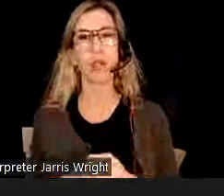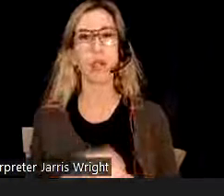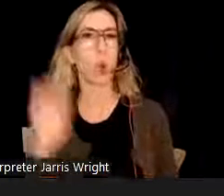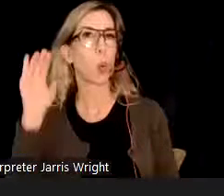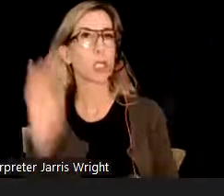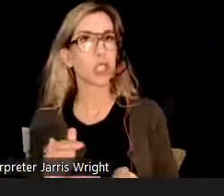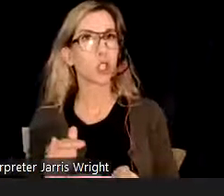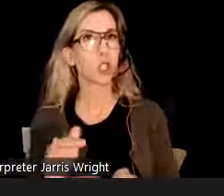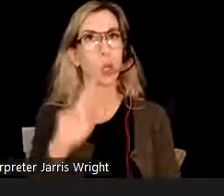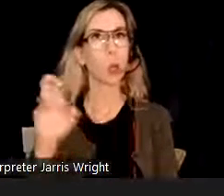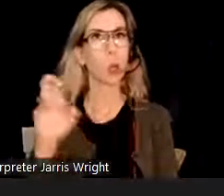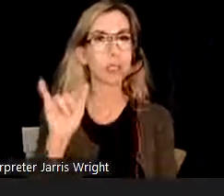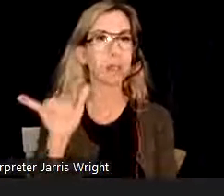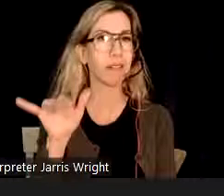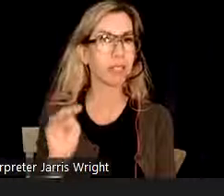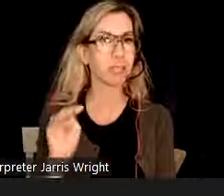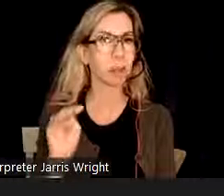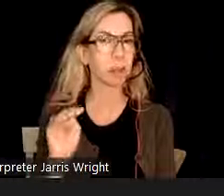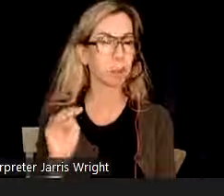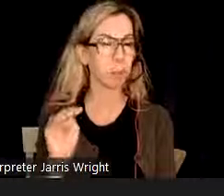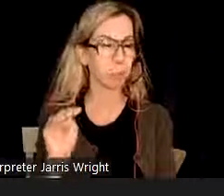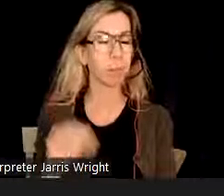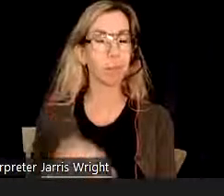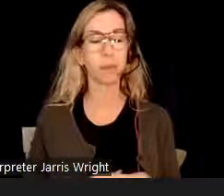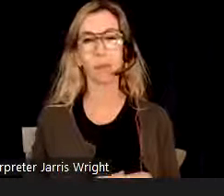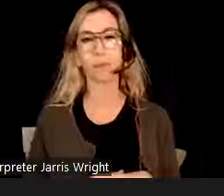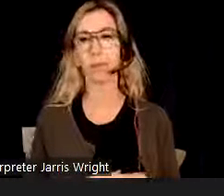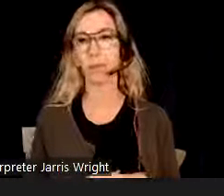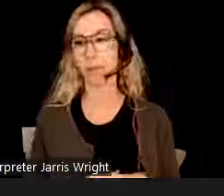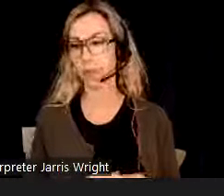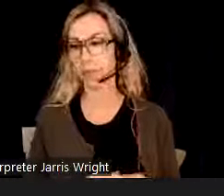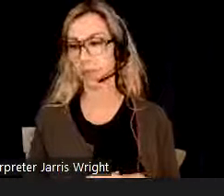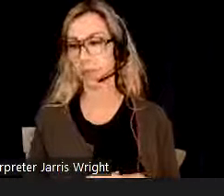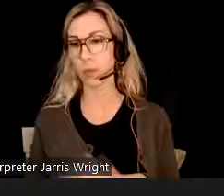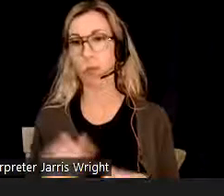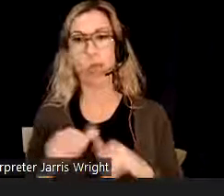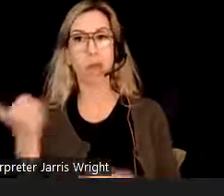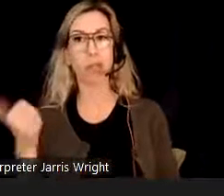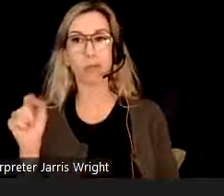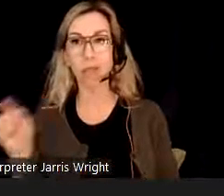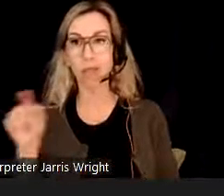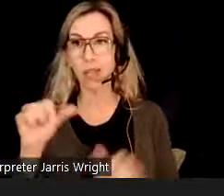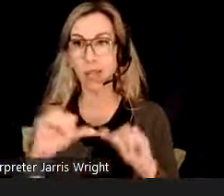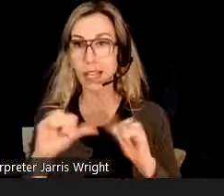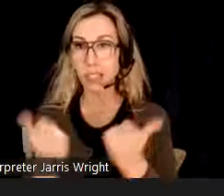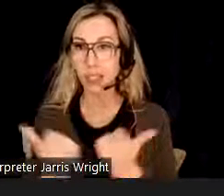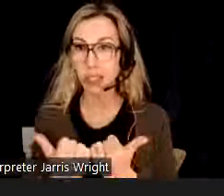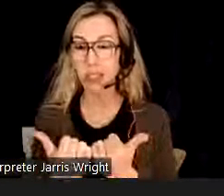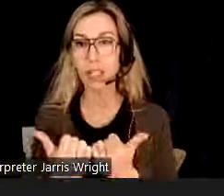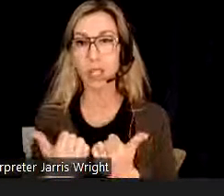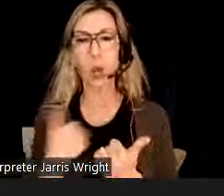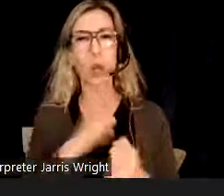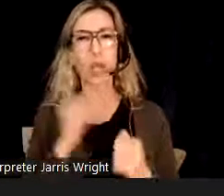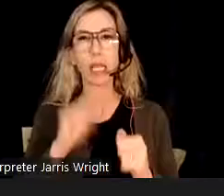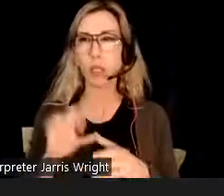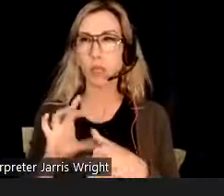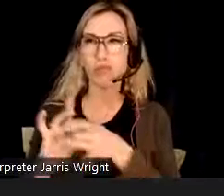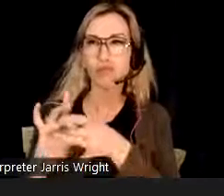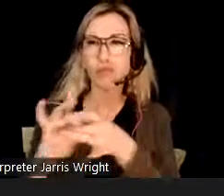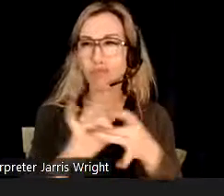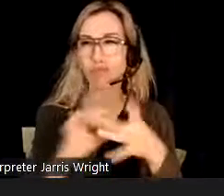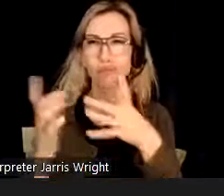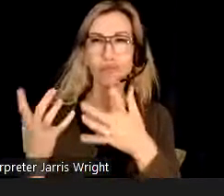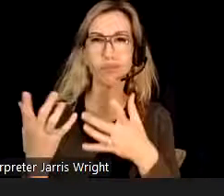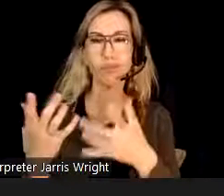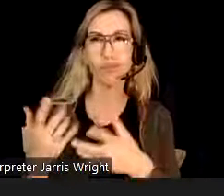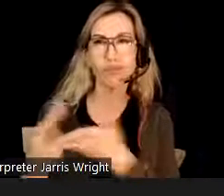recidivism altogether, with the other agencies that we could collaborate together. I mean, just like I